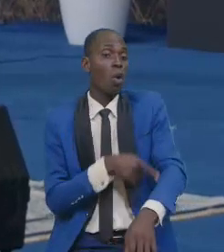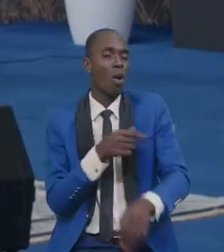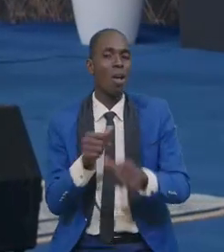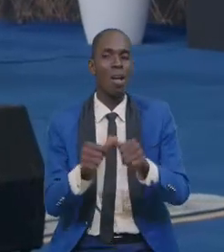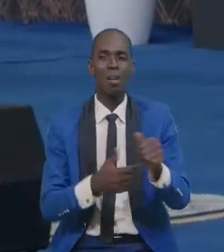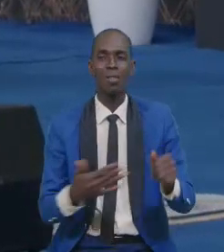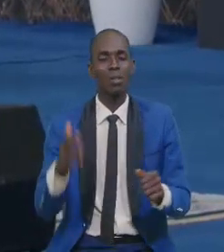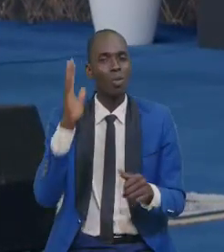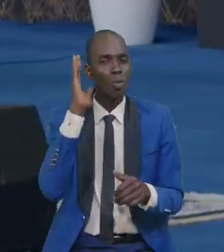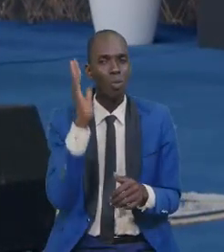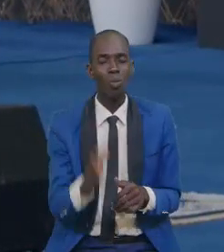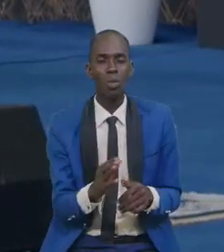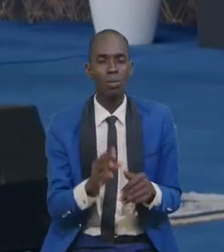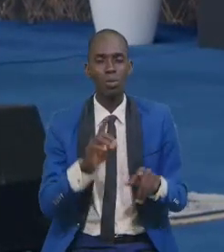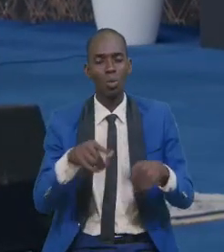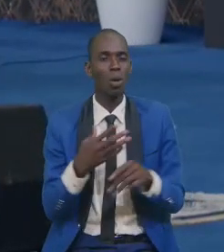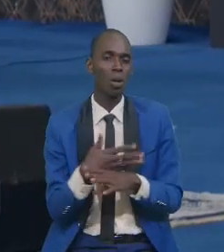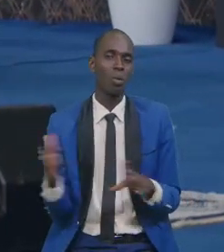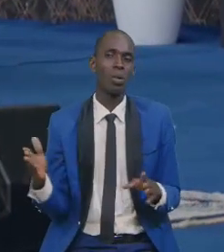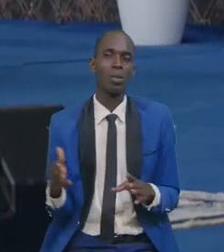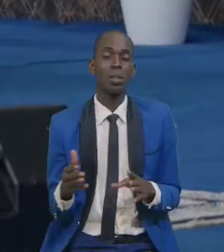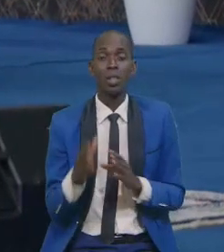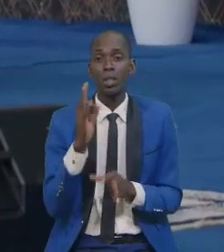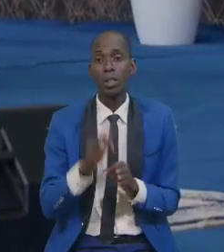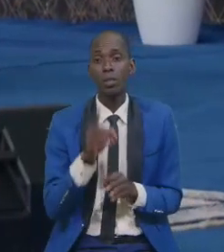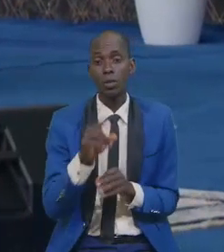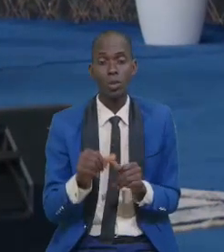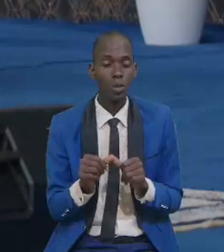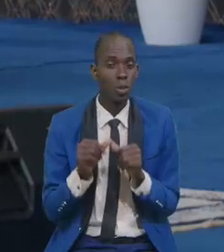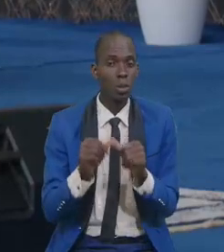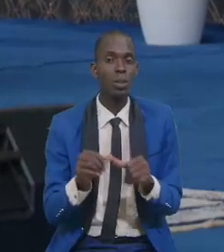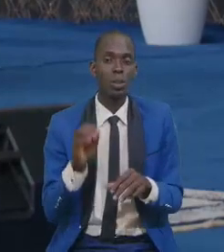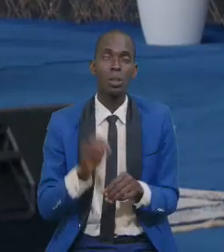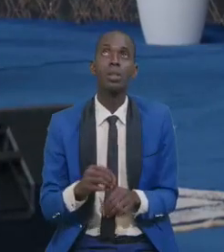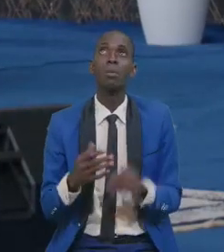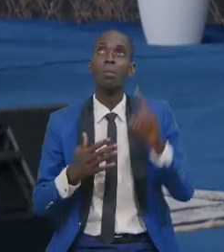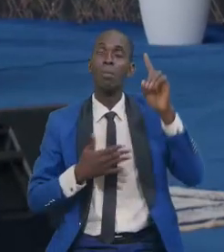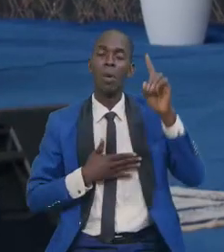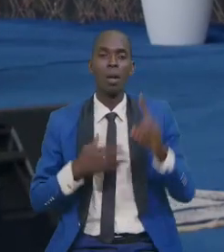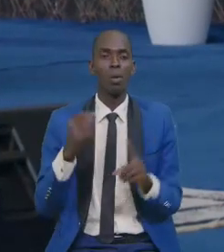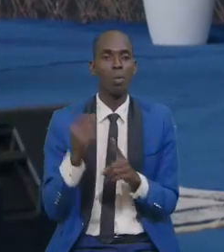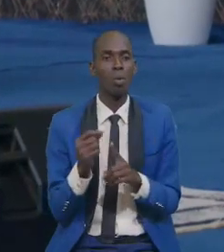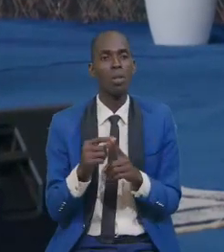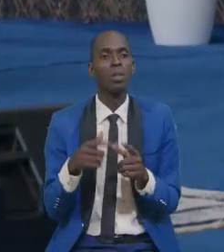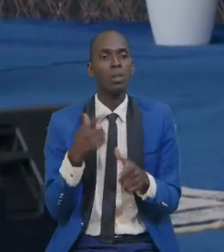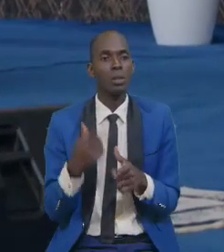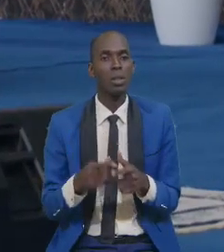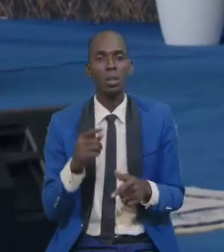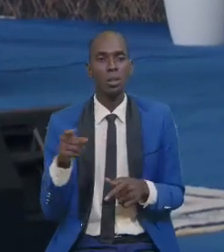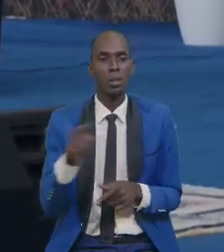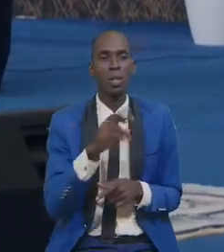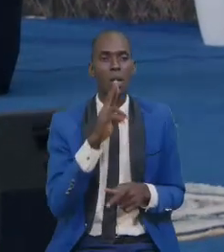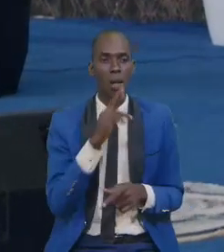it's fizzled away. If ye continue in my words, then are ye my disciples indeed,